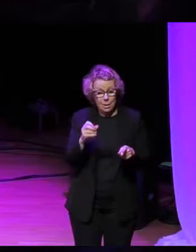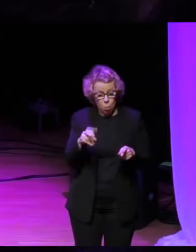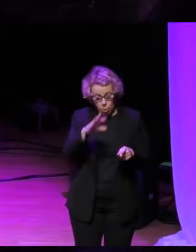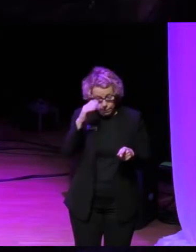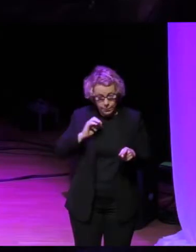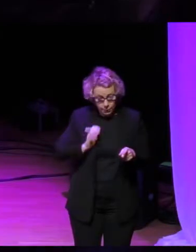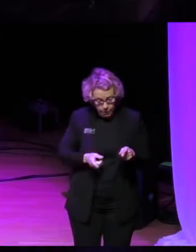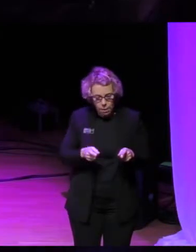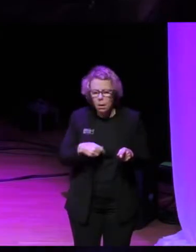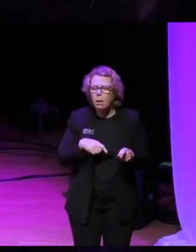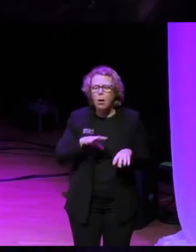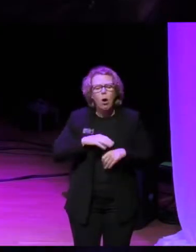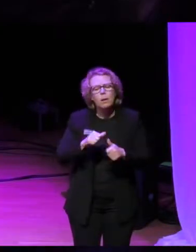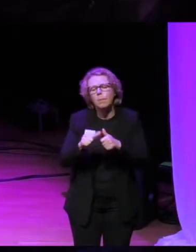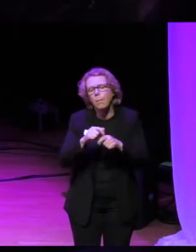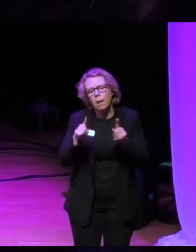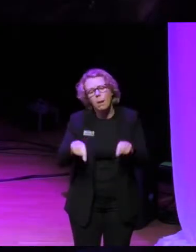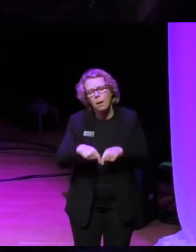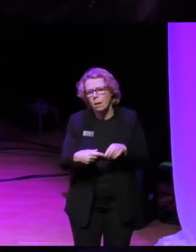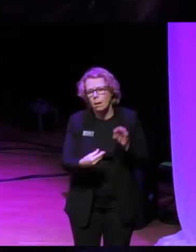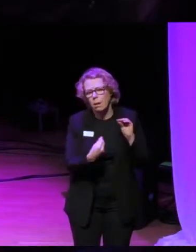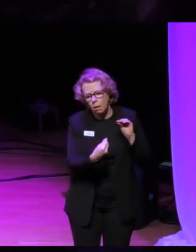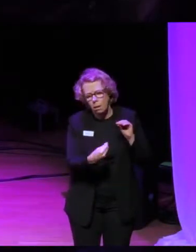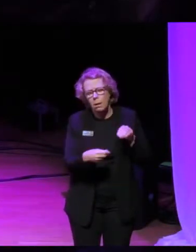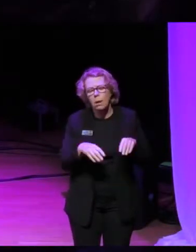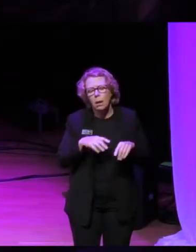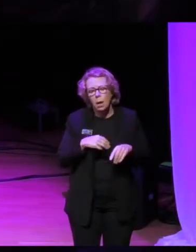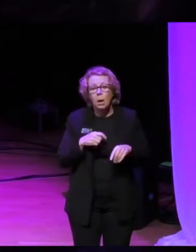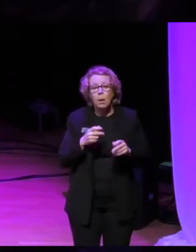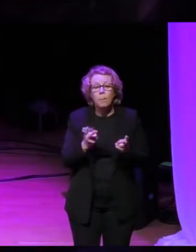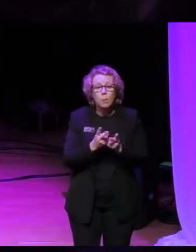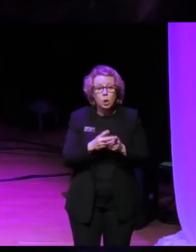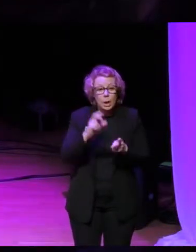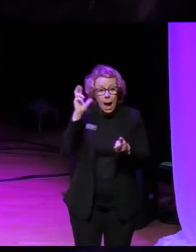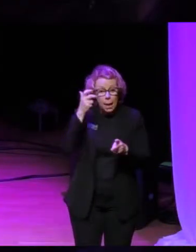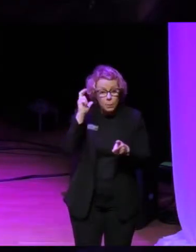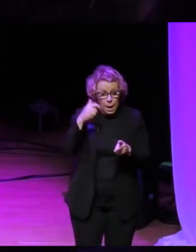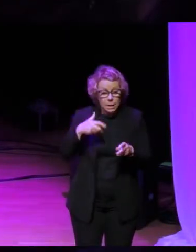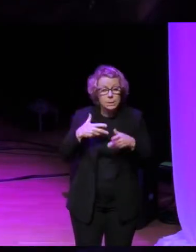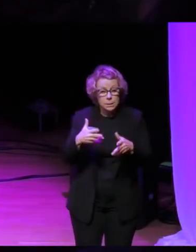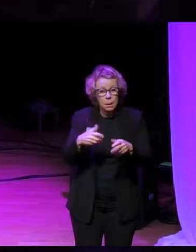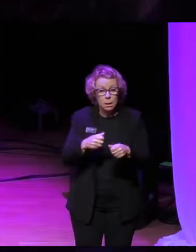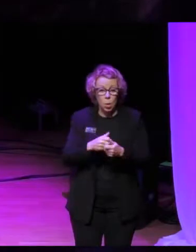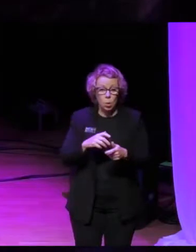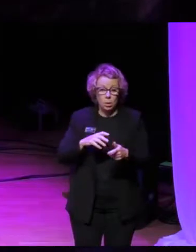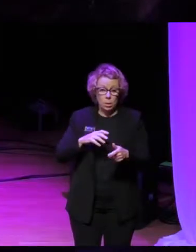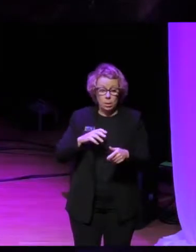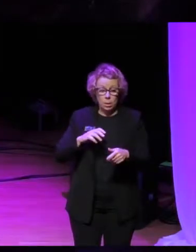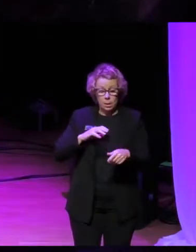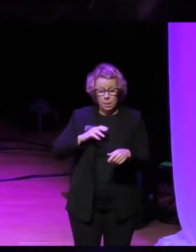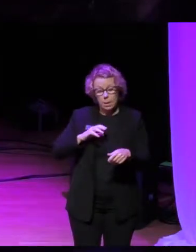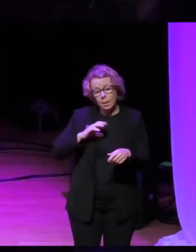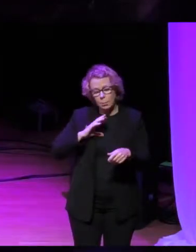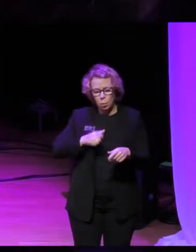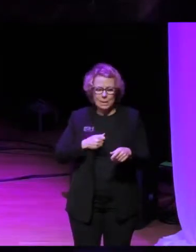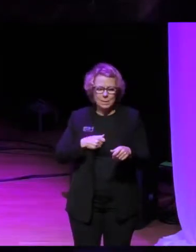is undocumented, they followed the ambulance to the hospital. They stayed